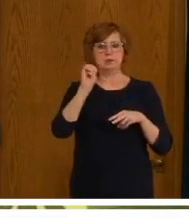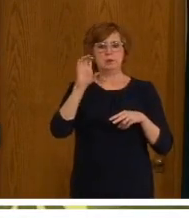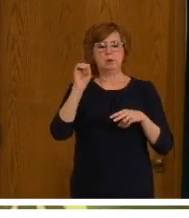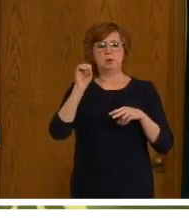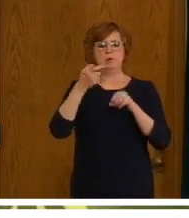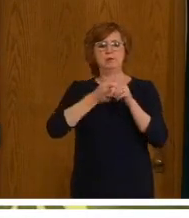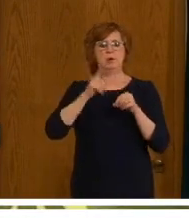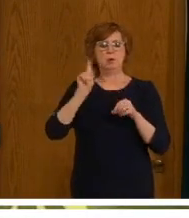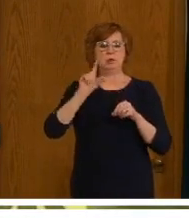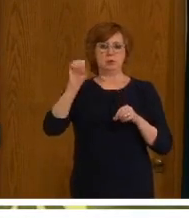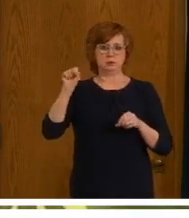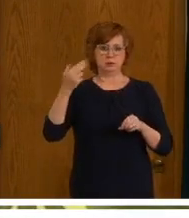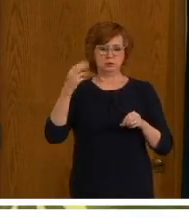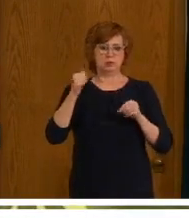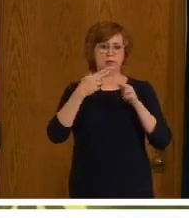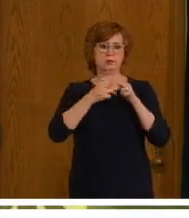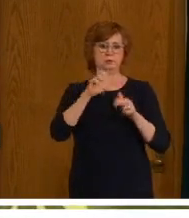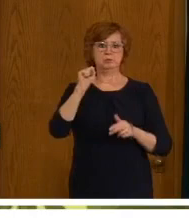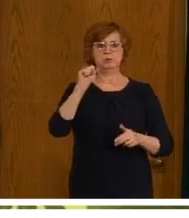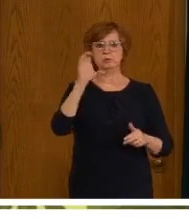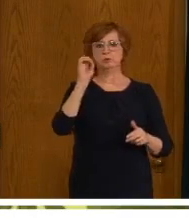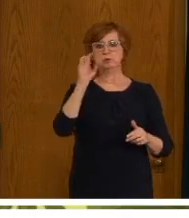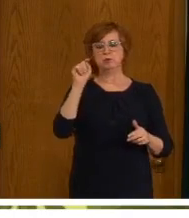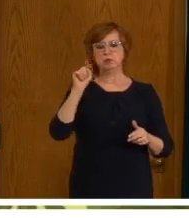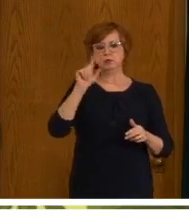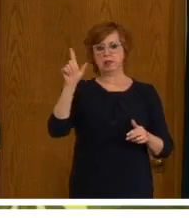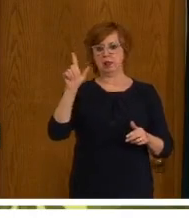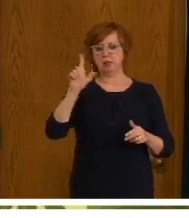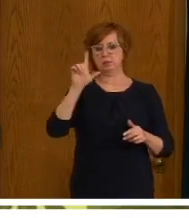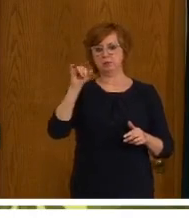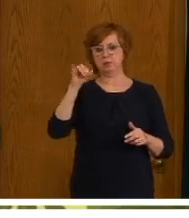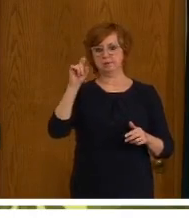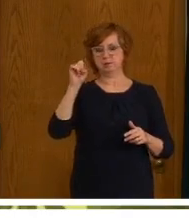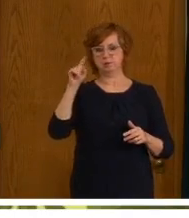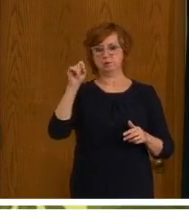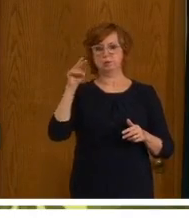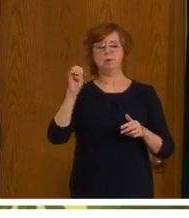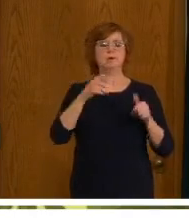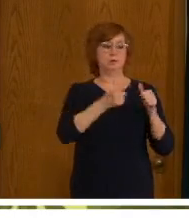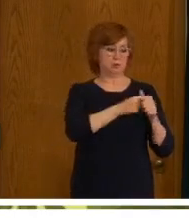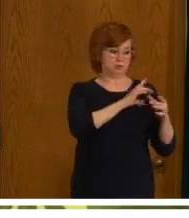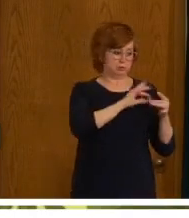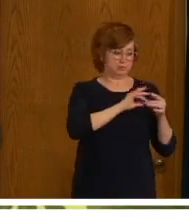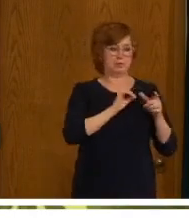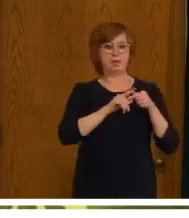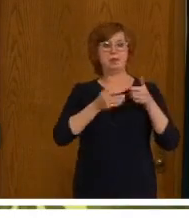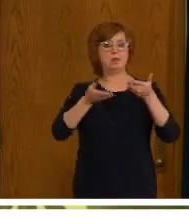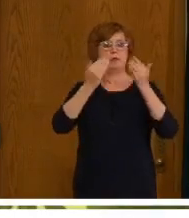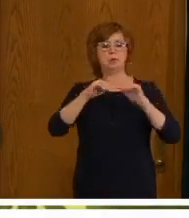Scott Livingstone. We will have opening remarks followed by time for questions.